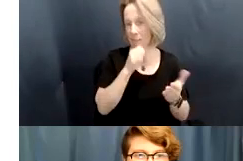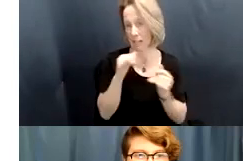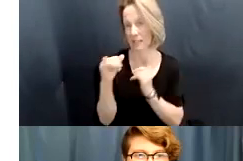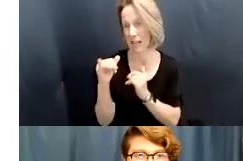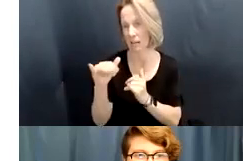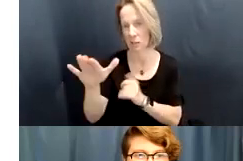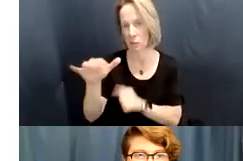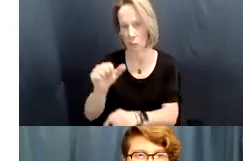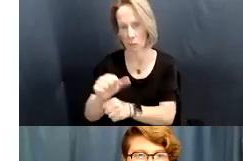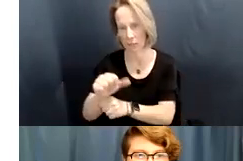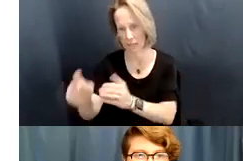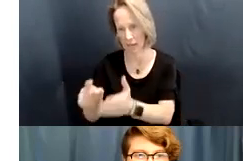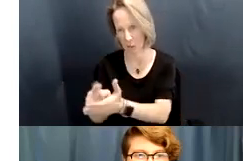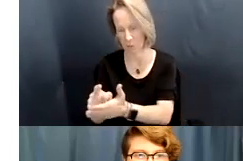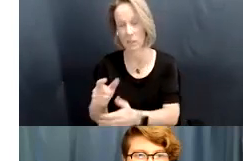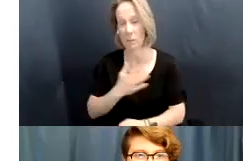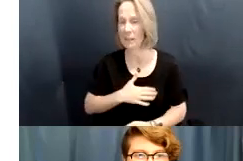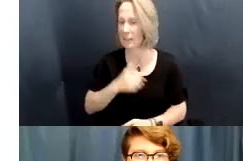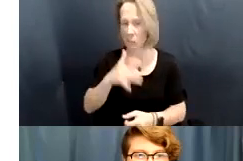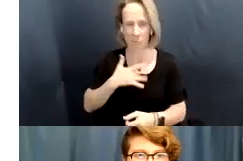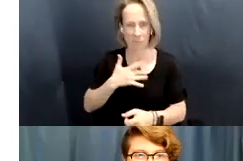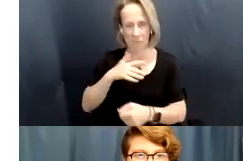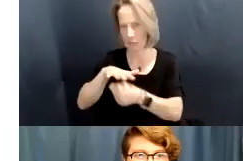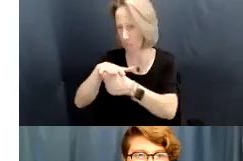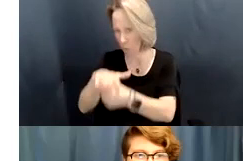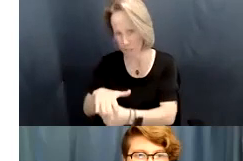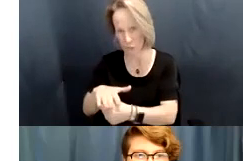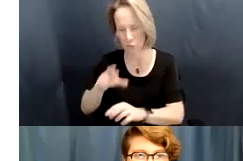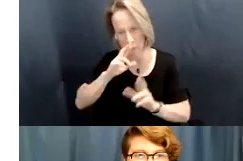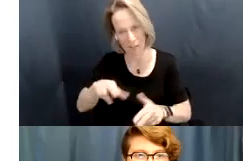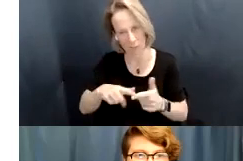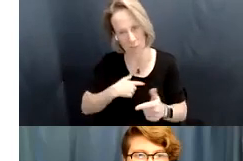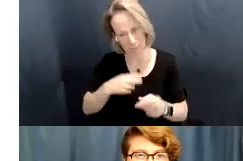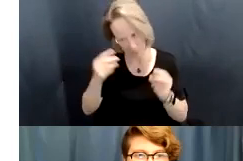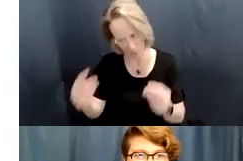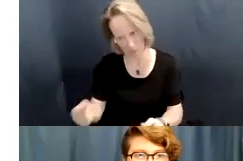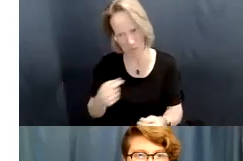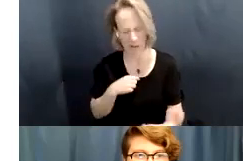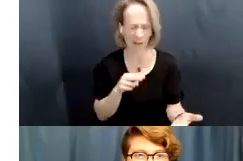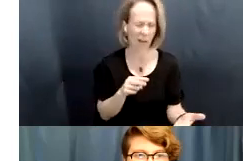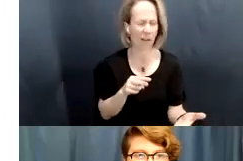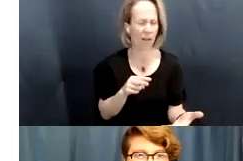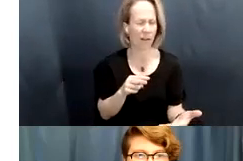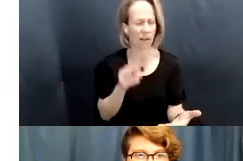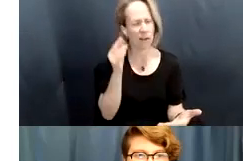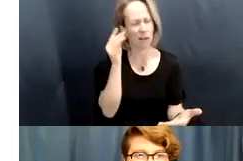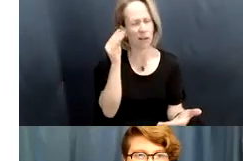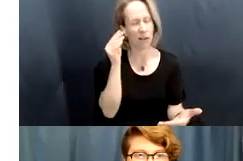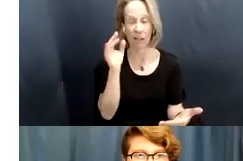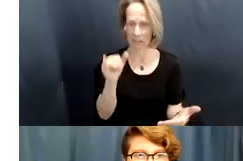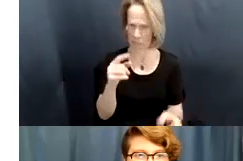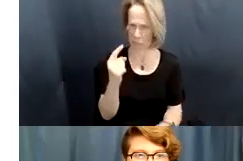do not feel pressured to reply to me right away. And I always think about that and I'm like, that is so